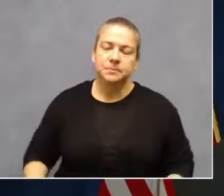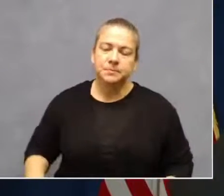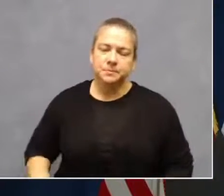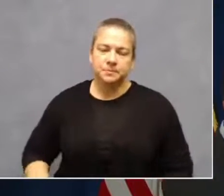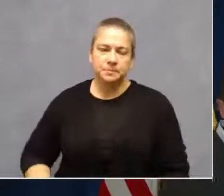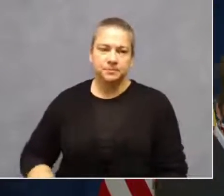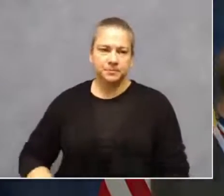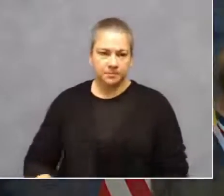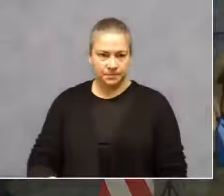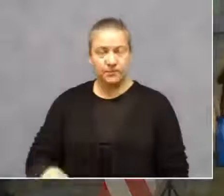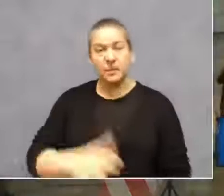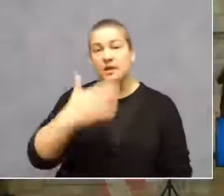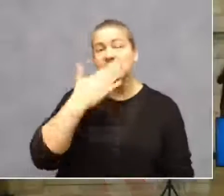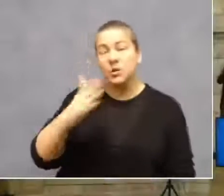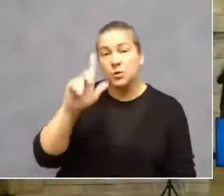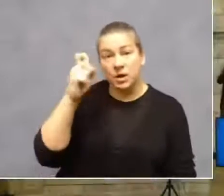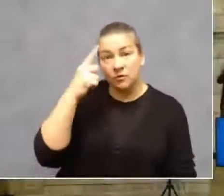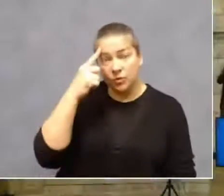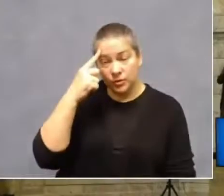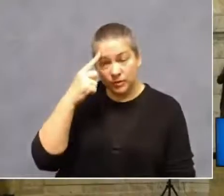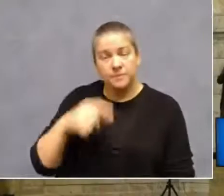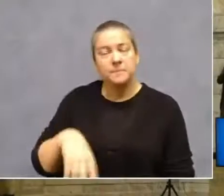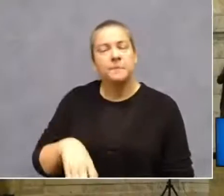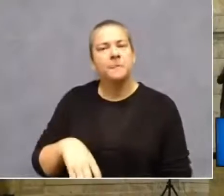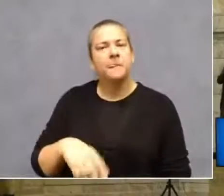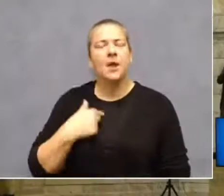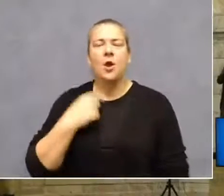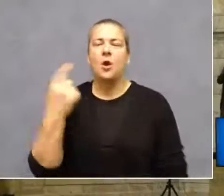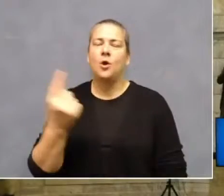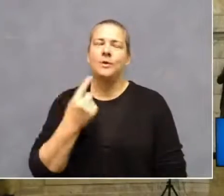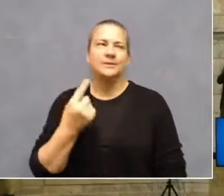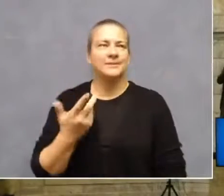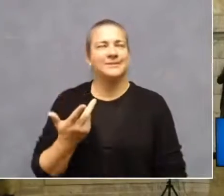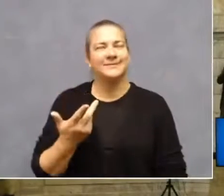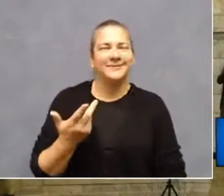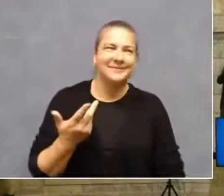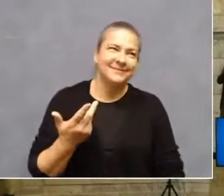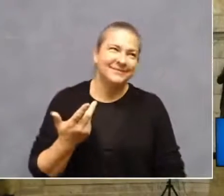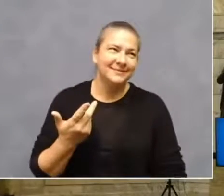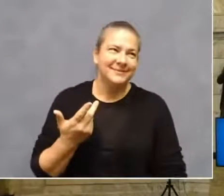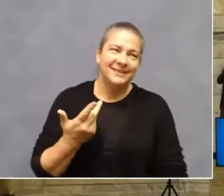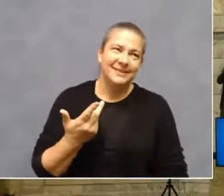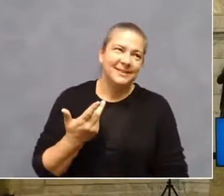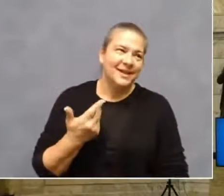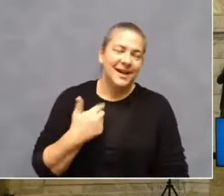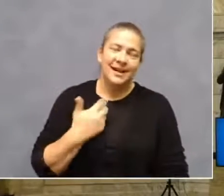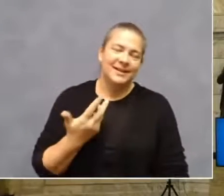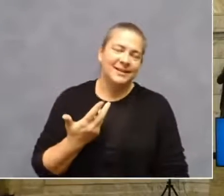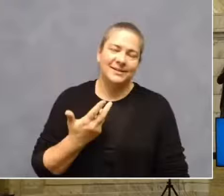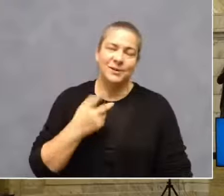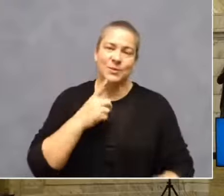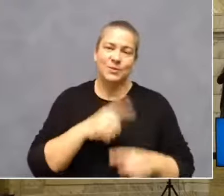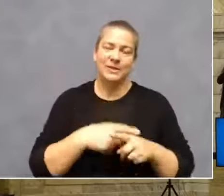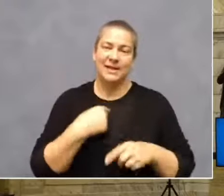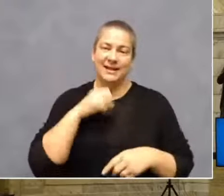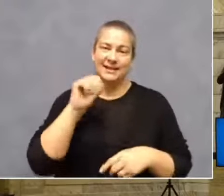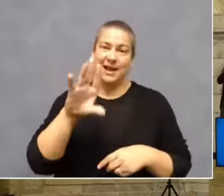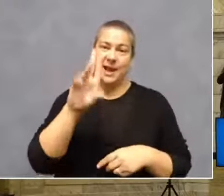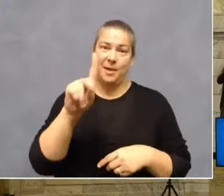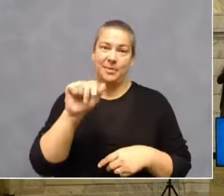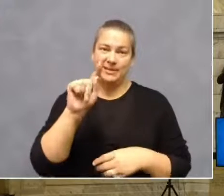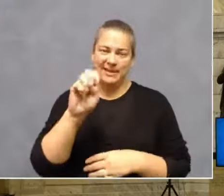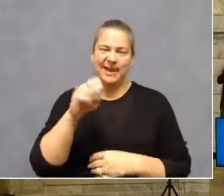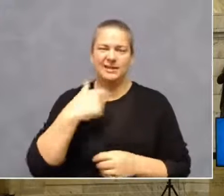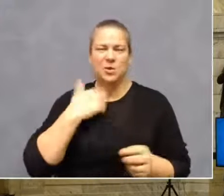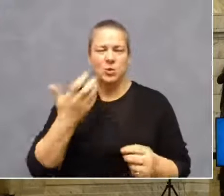Thank you, Governor. I always like to bring, unfortunately, when you give these updates, a little context. So let me show you